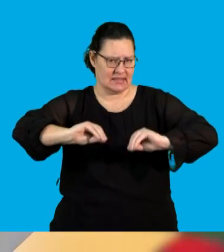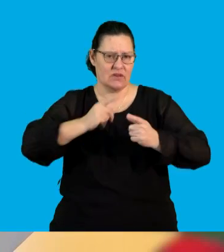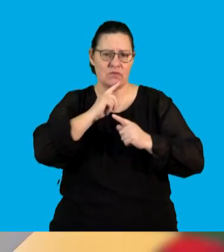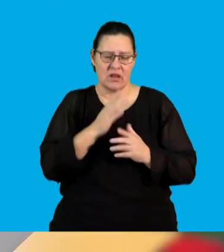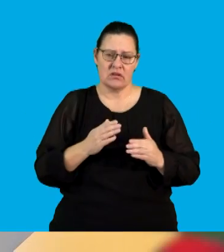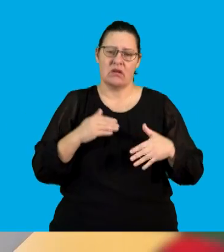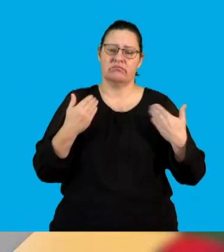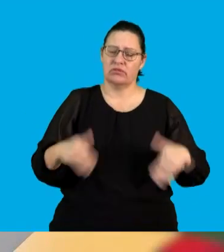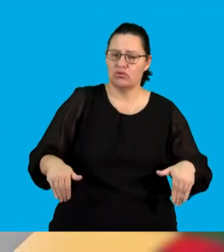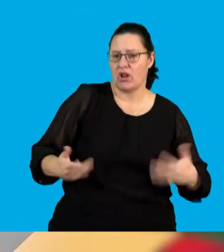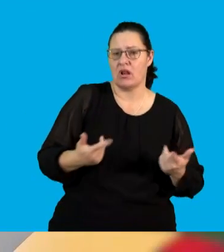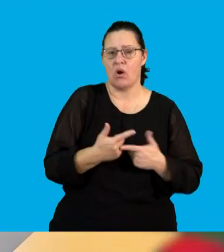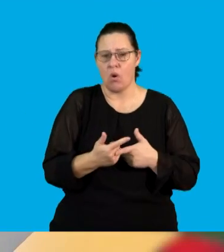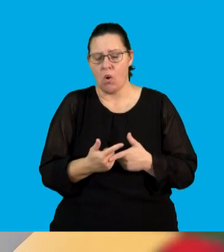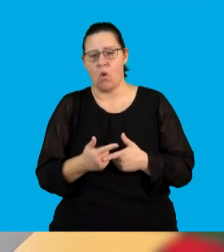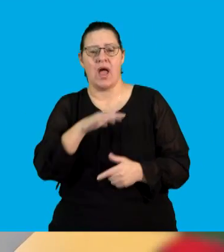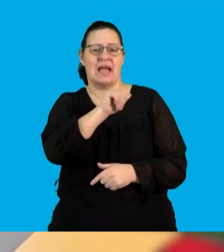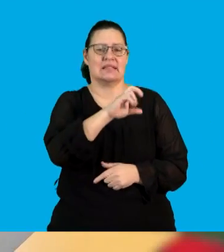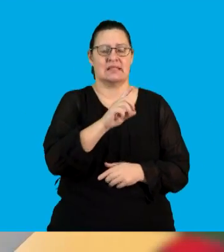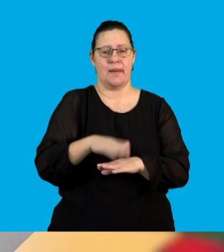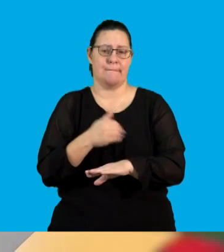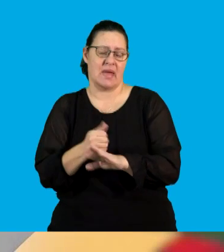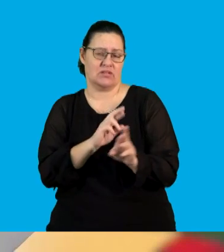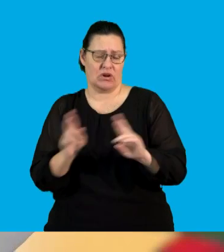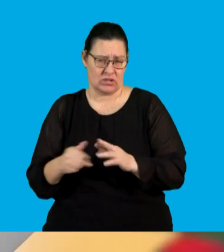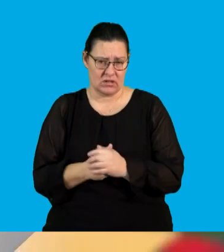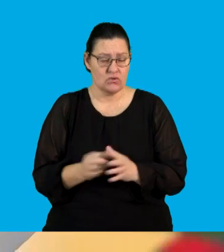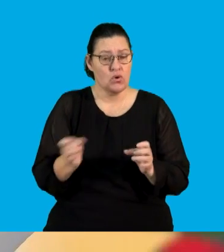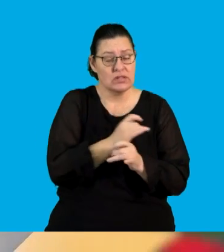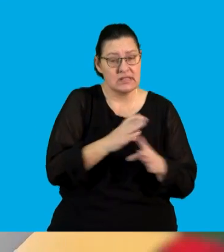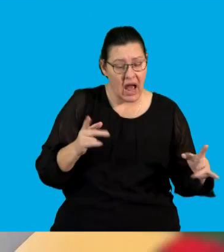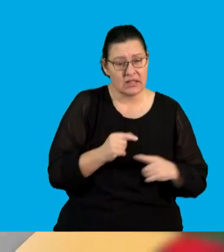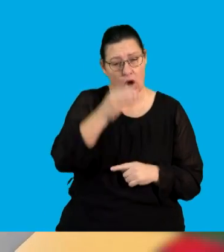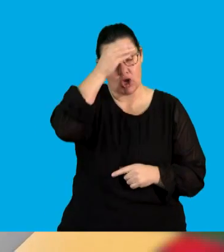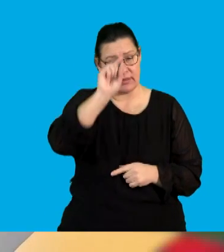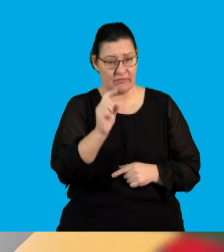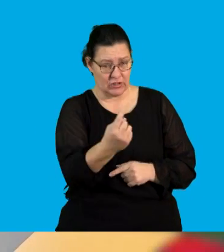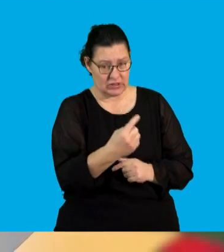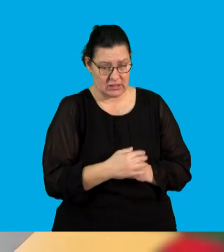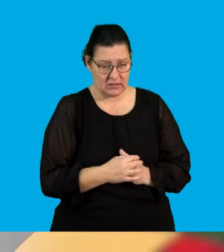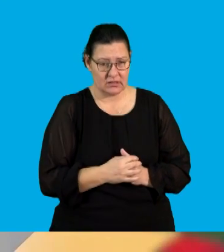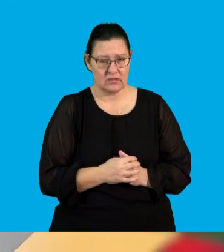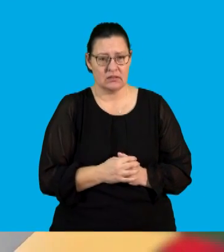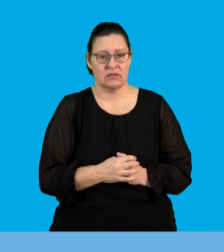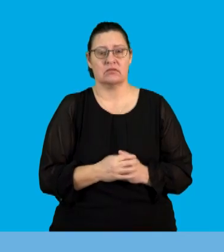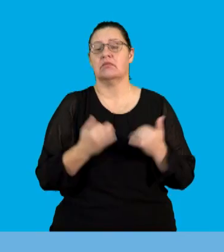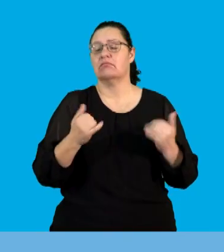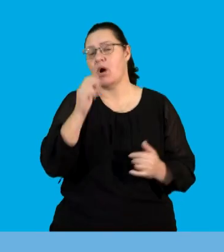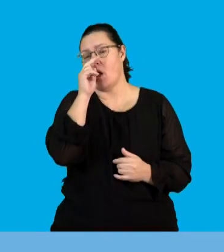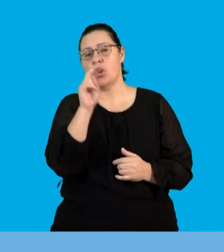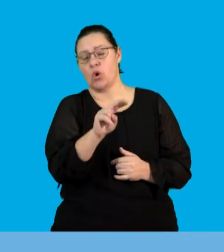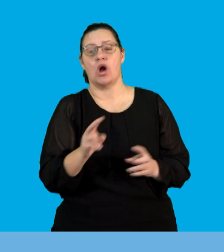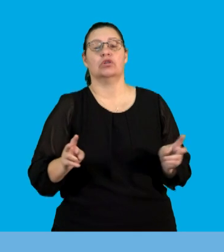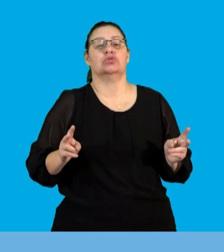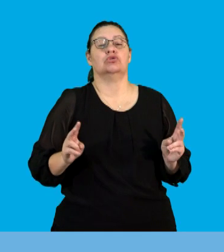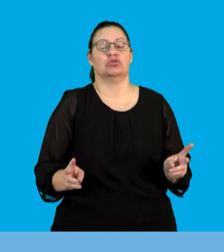it being a neutralization reaction or an acid-base reaction. So to begin with our first concept, as we have said, we are going to be